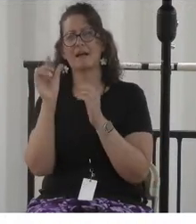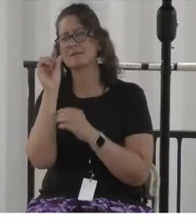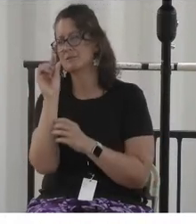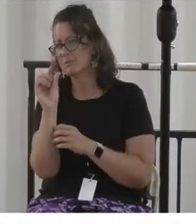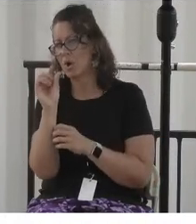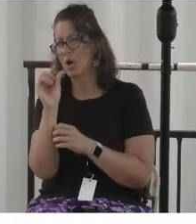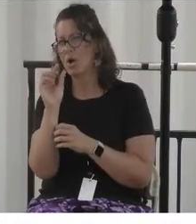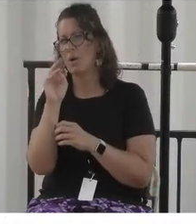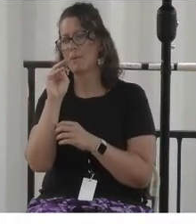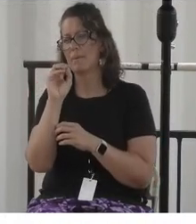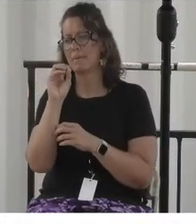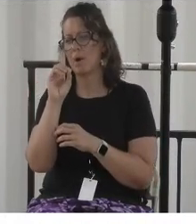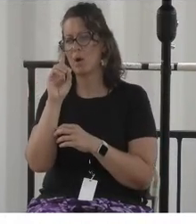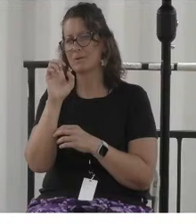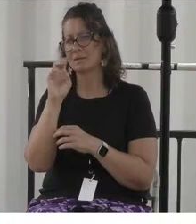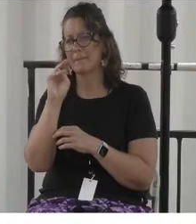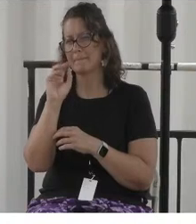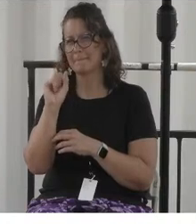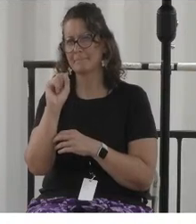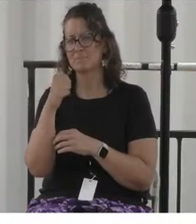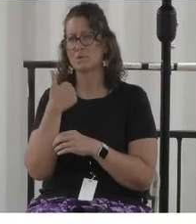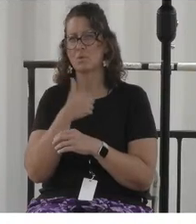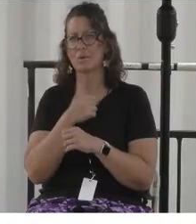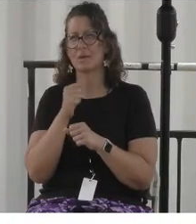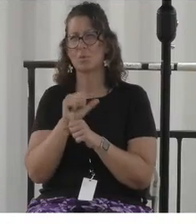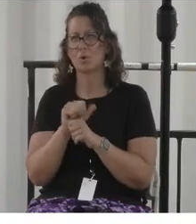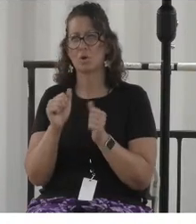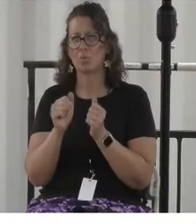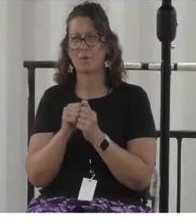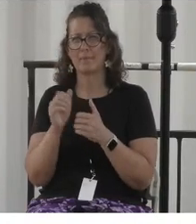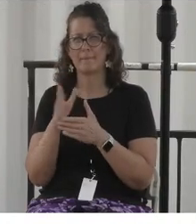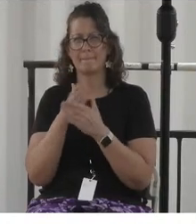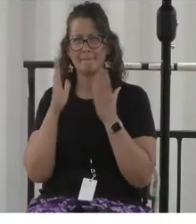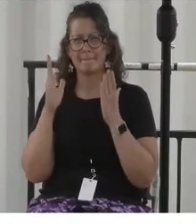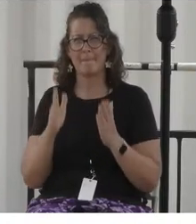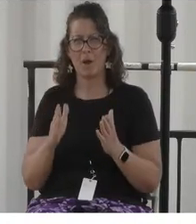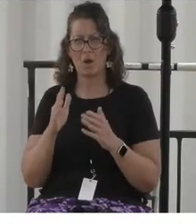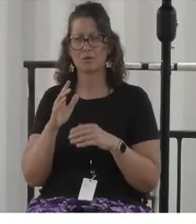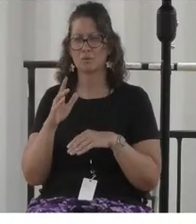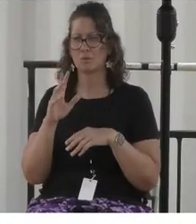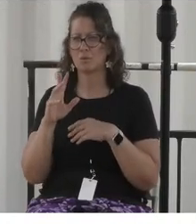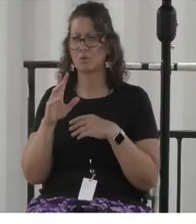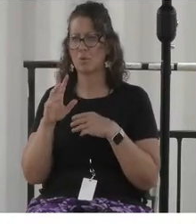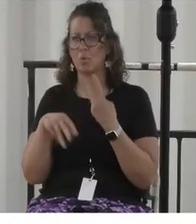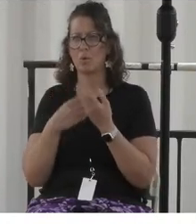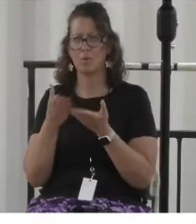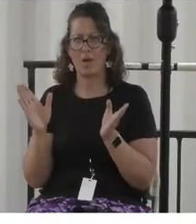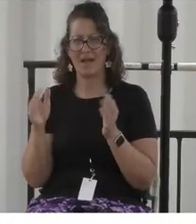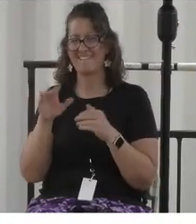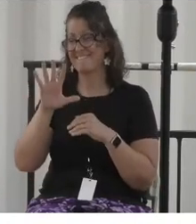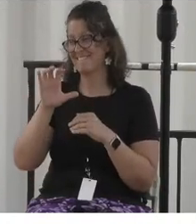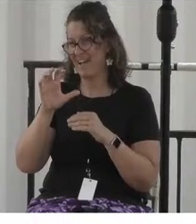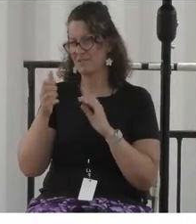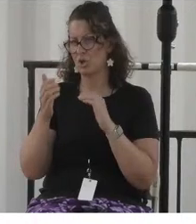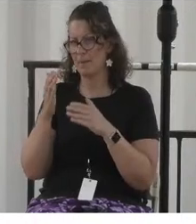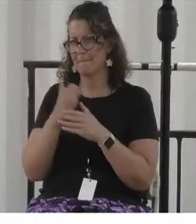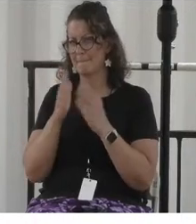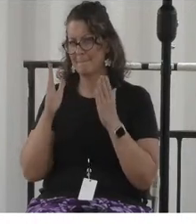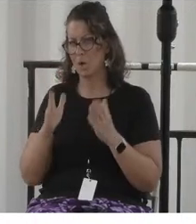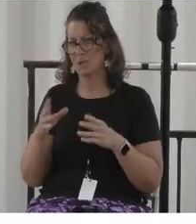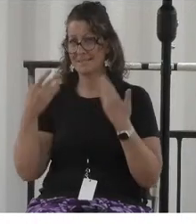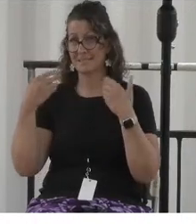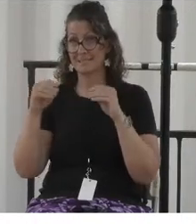small modems. We work with partners across the globe. We have about 500 partners that sell our services, but